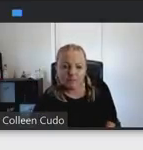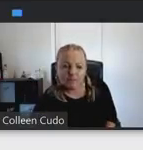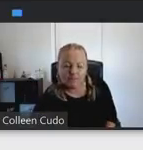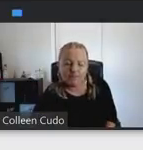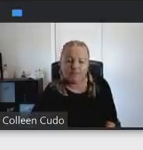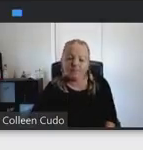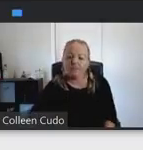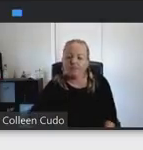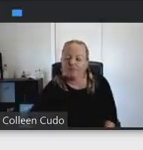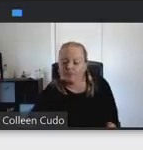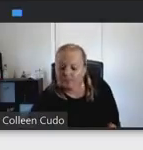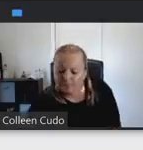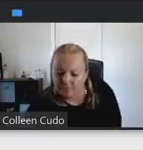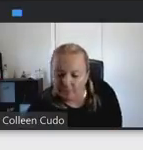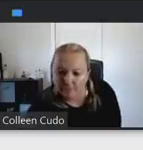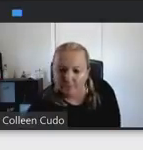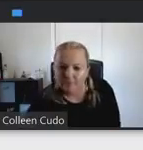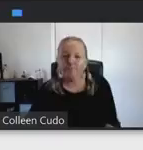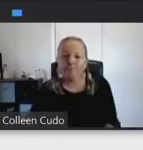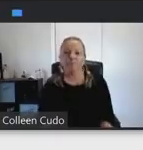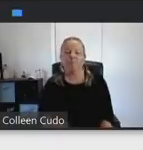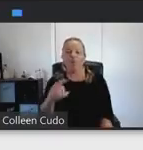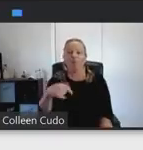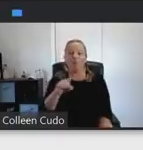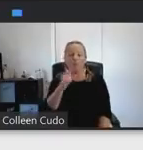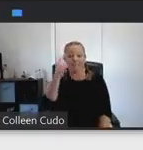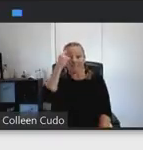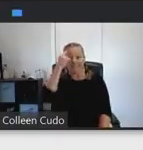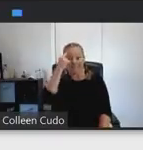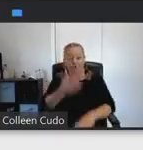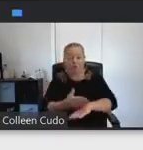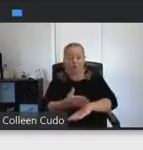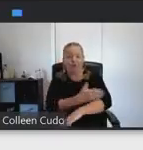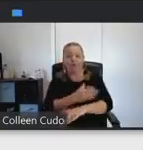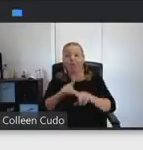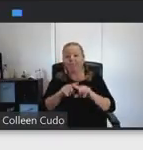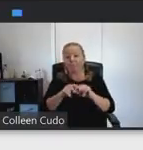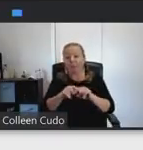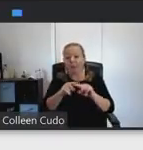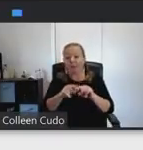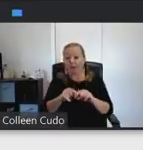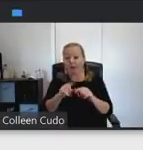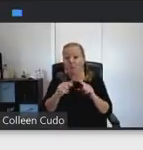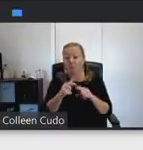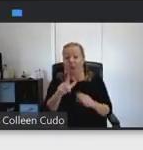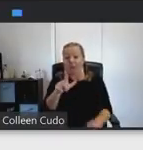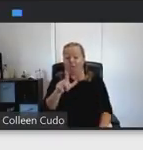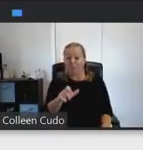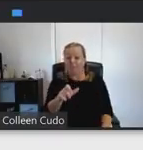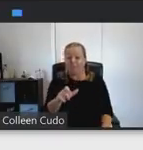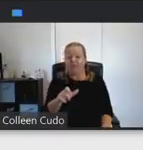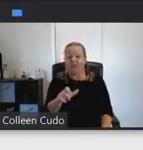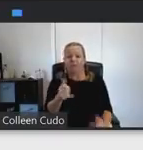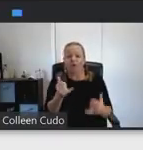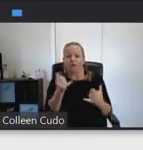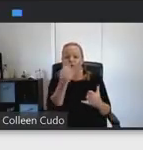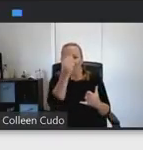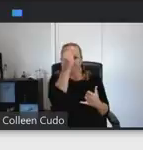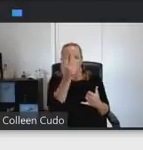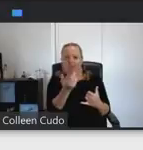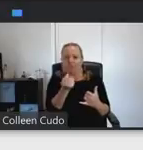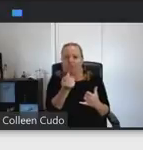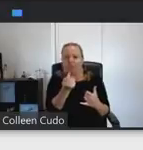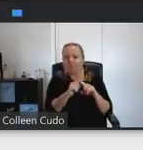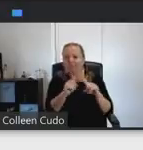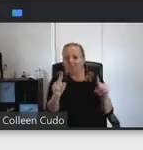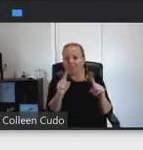deceased, those that are considered recovered. Depending on when I press the button that updates it, this might be a little bit different than what's on